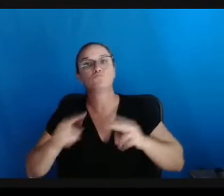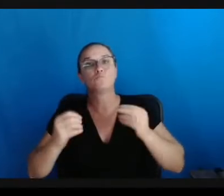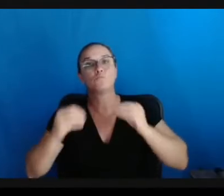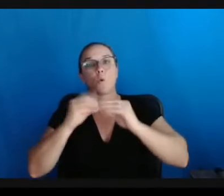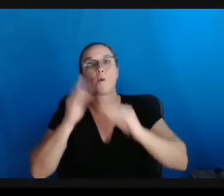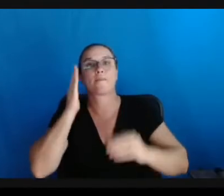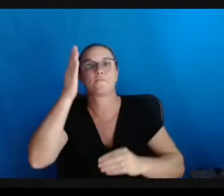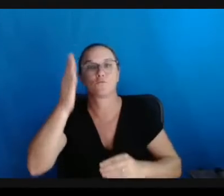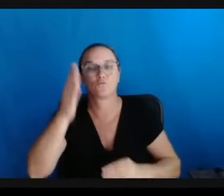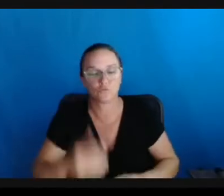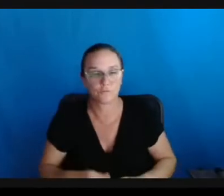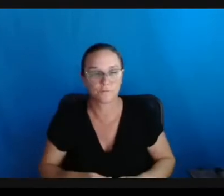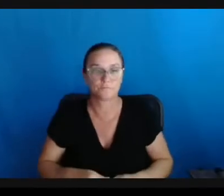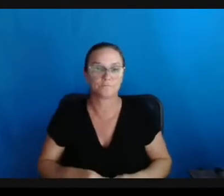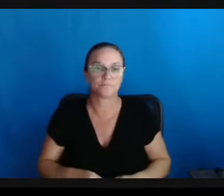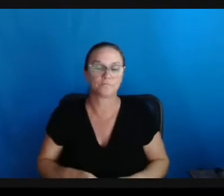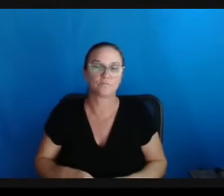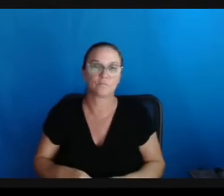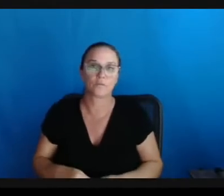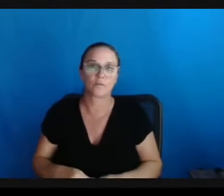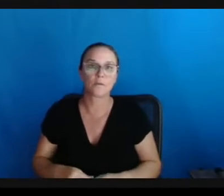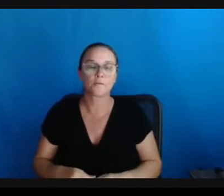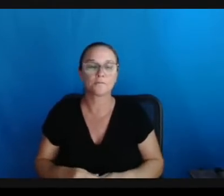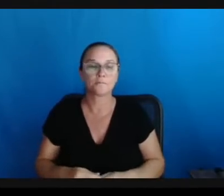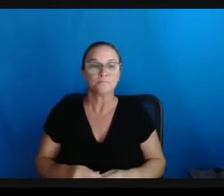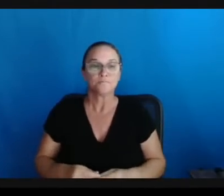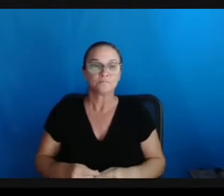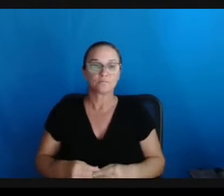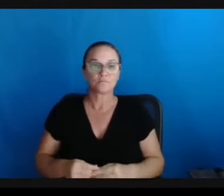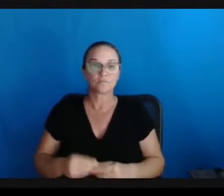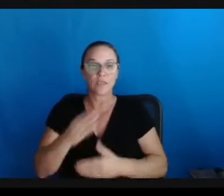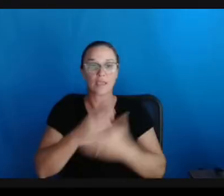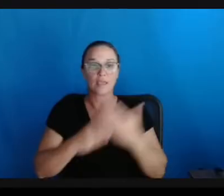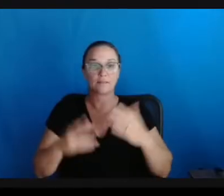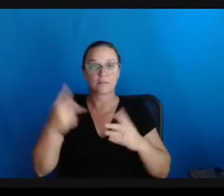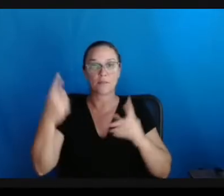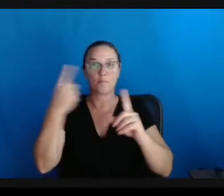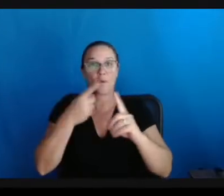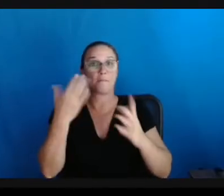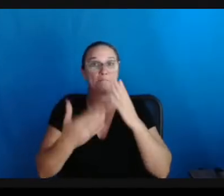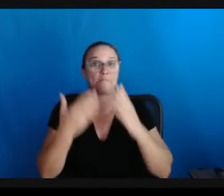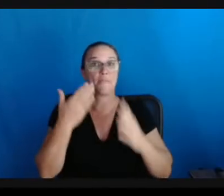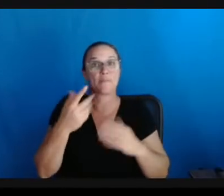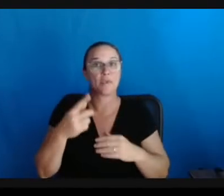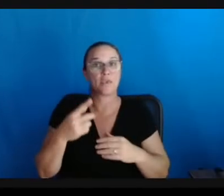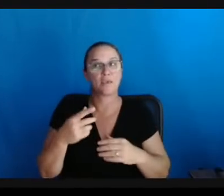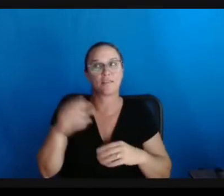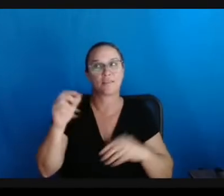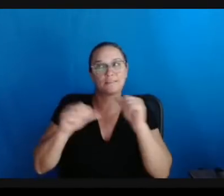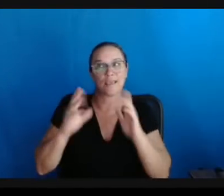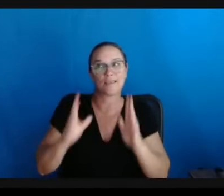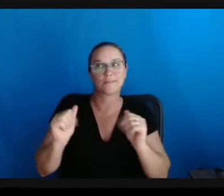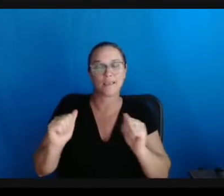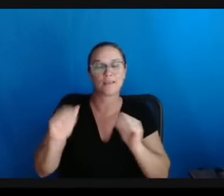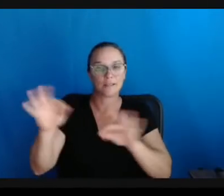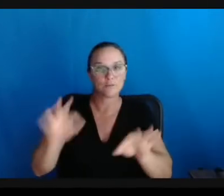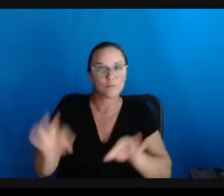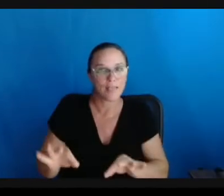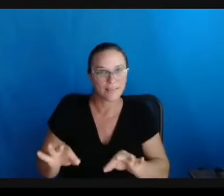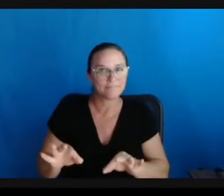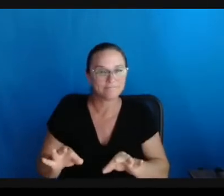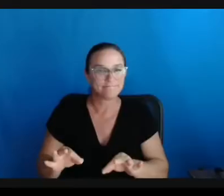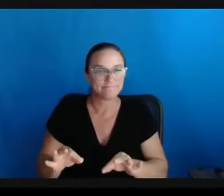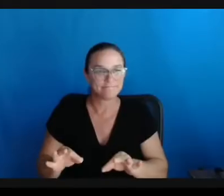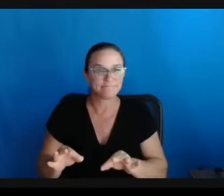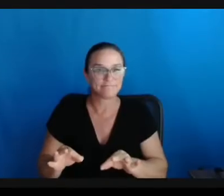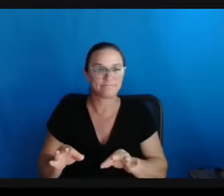area of research as well among the scientists. And so at some point, we hope to get maybe one of them to explain it to us, since that is a